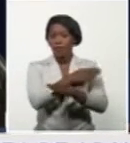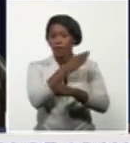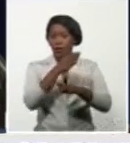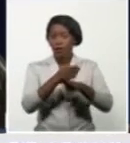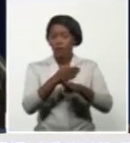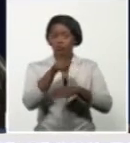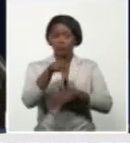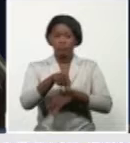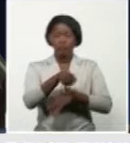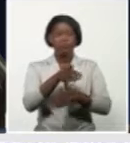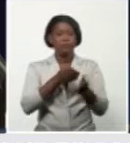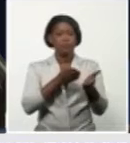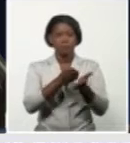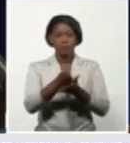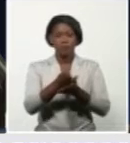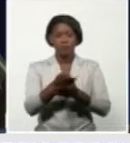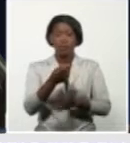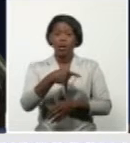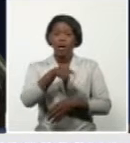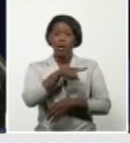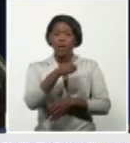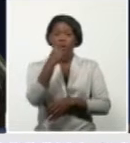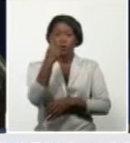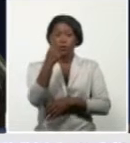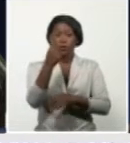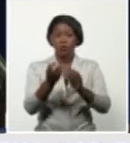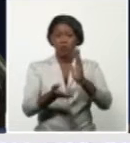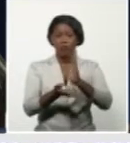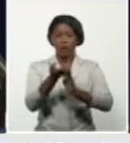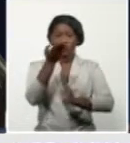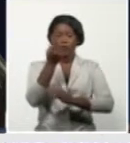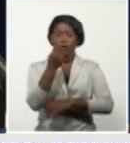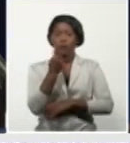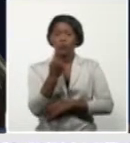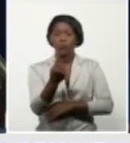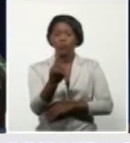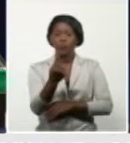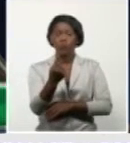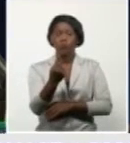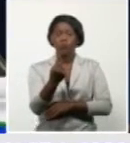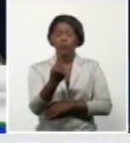and yesterday only one patient was discharged.